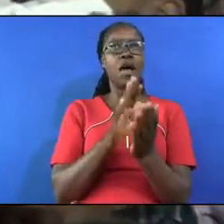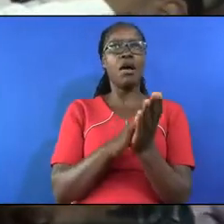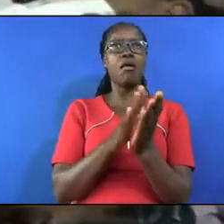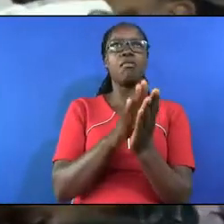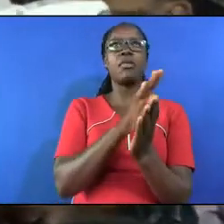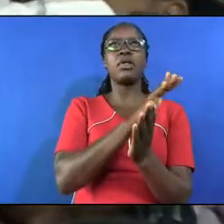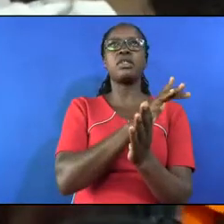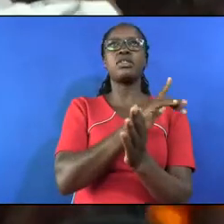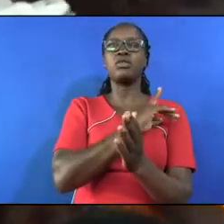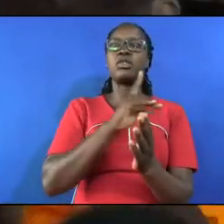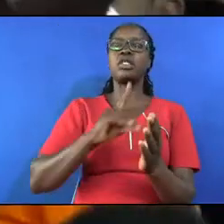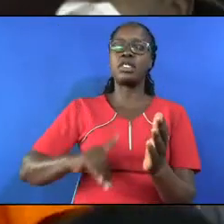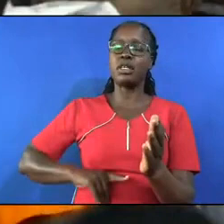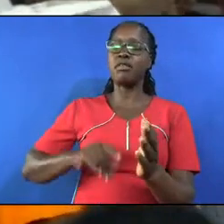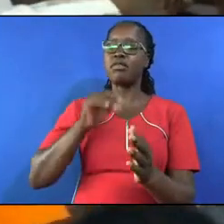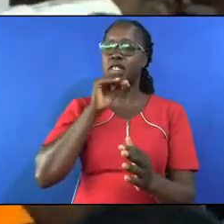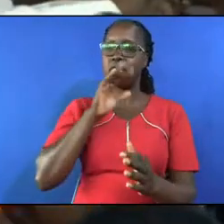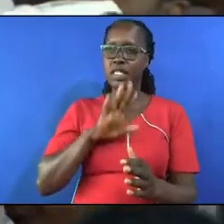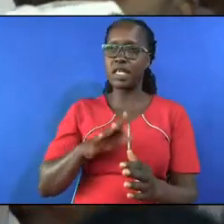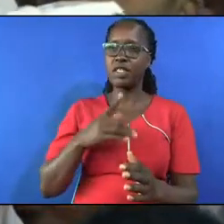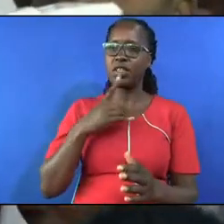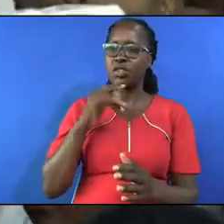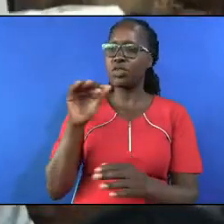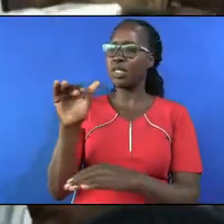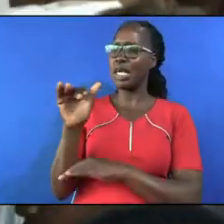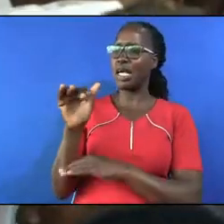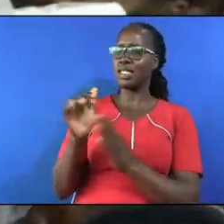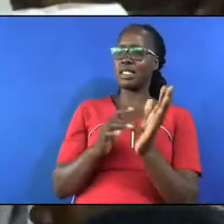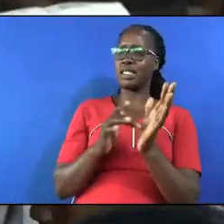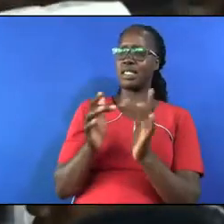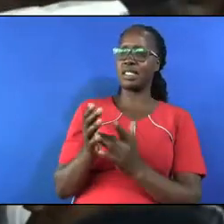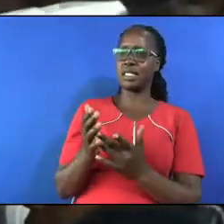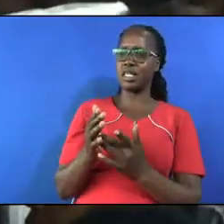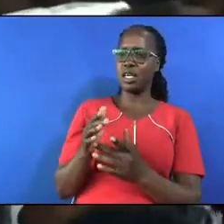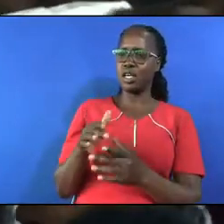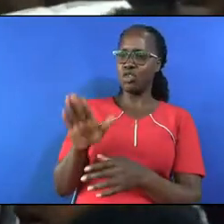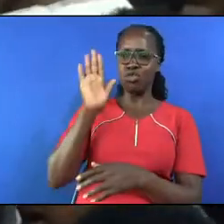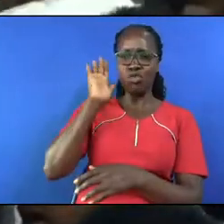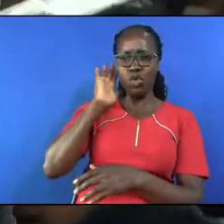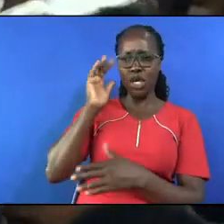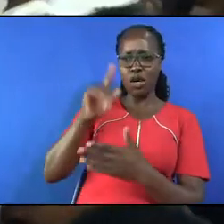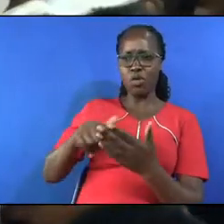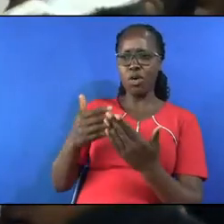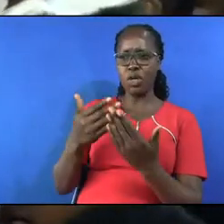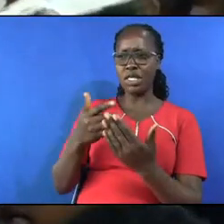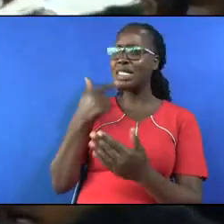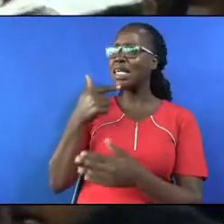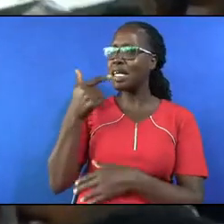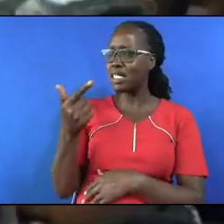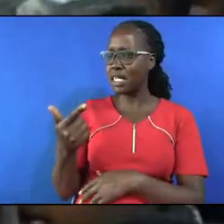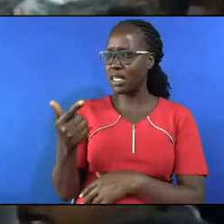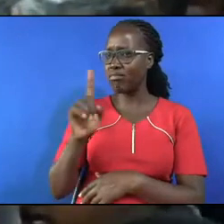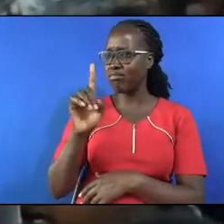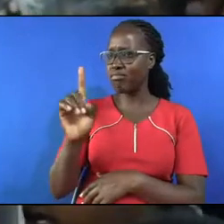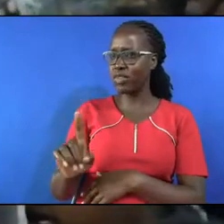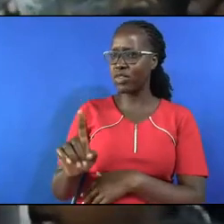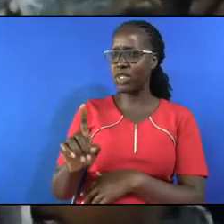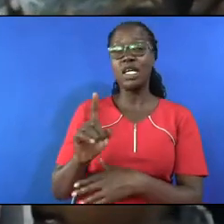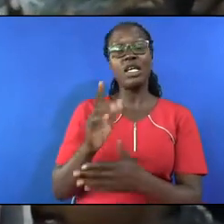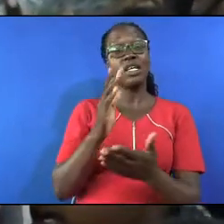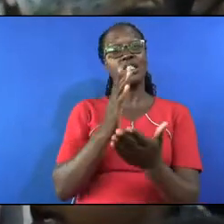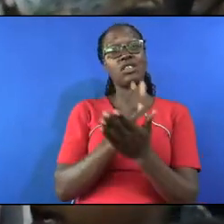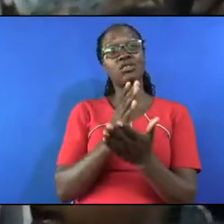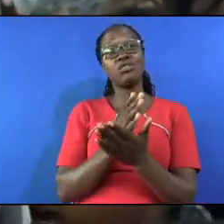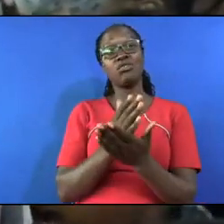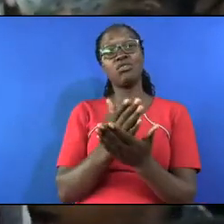to the David son. Mm-hmm. So they asked Jesus, do you hear what they are saying? Mm-hmm. Indeed I